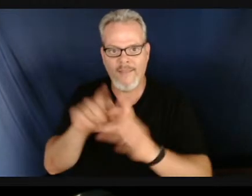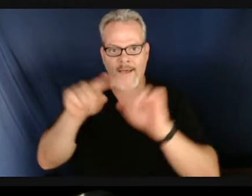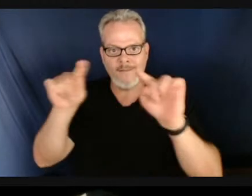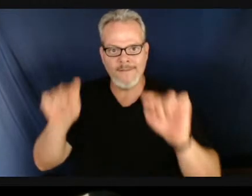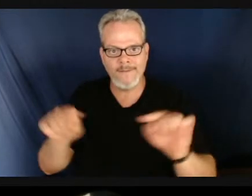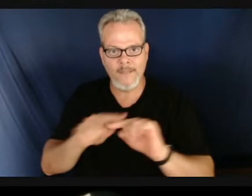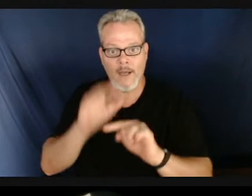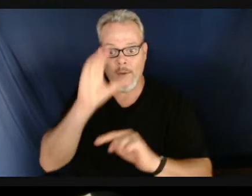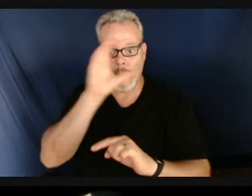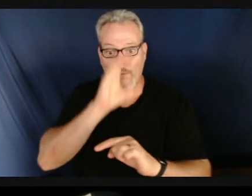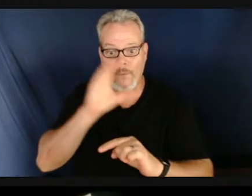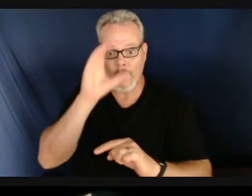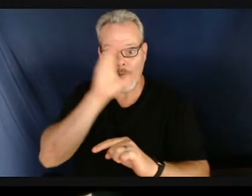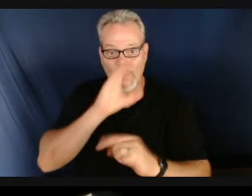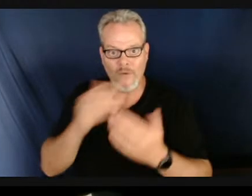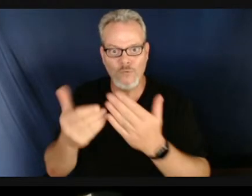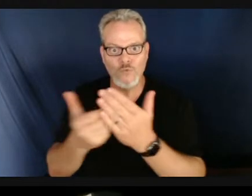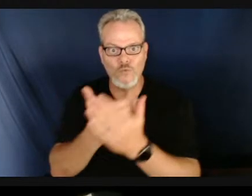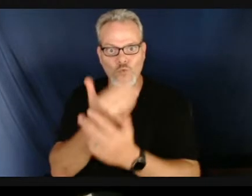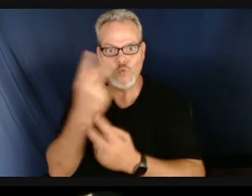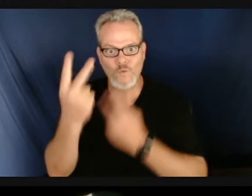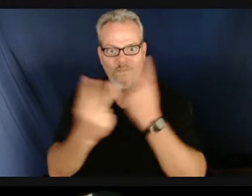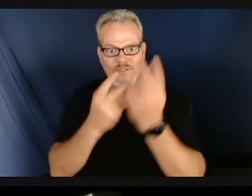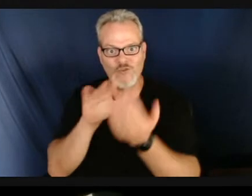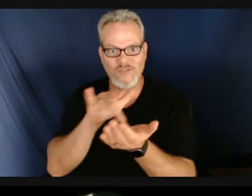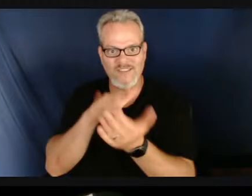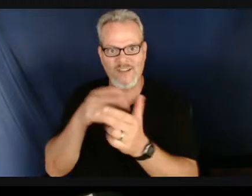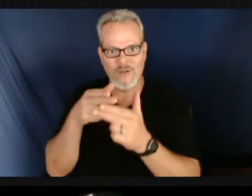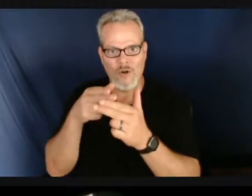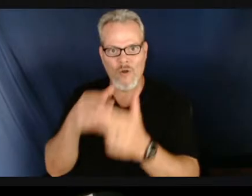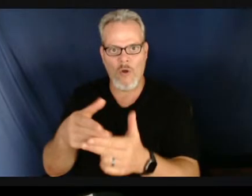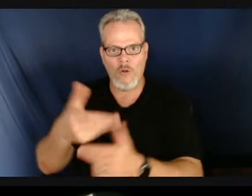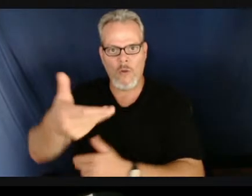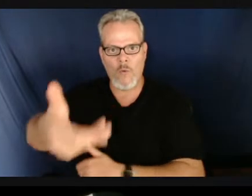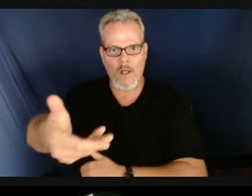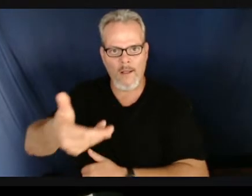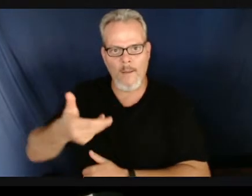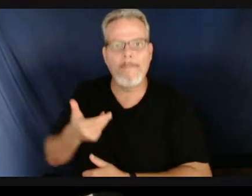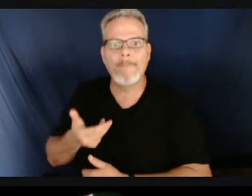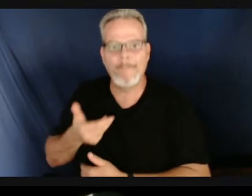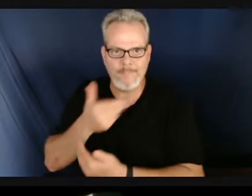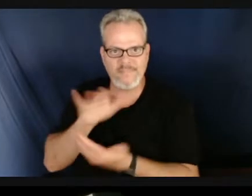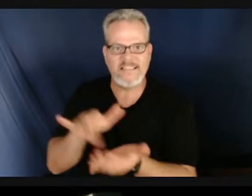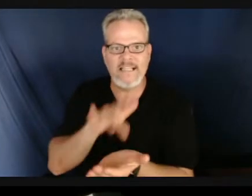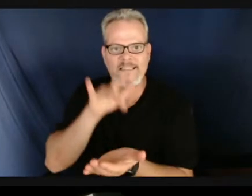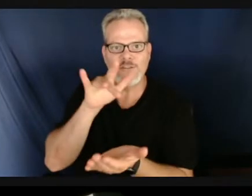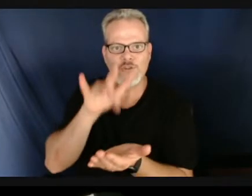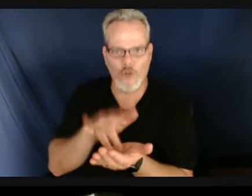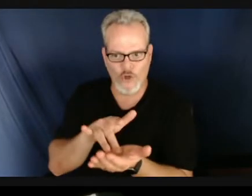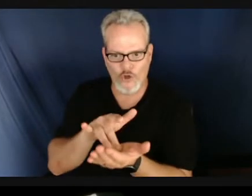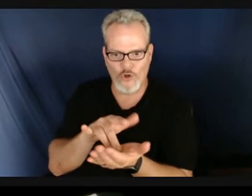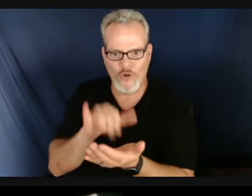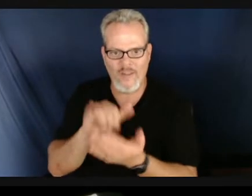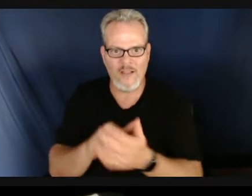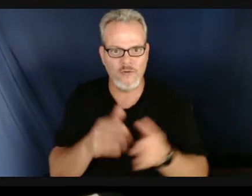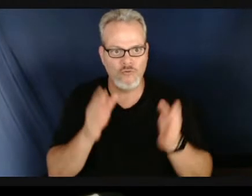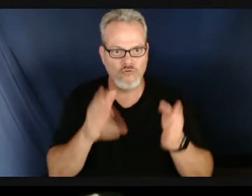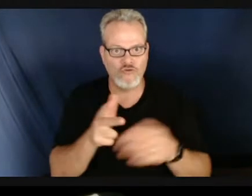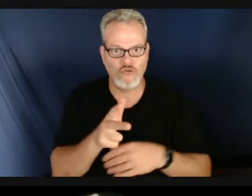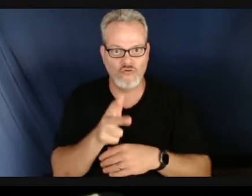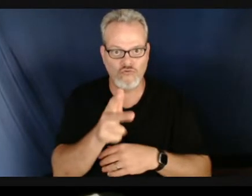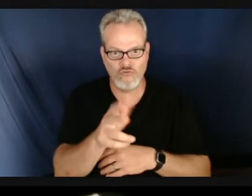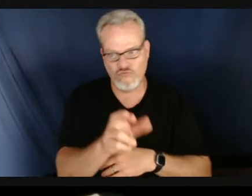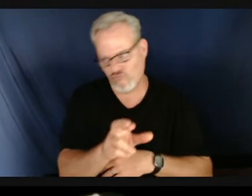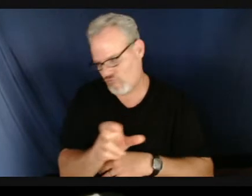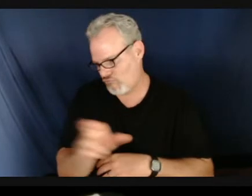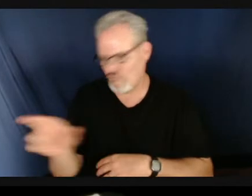the new visitor center, which is called the Kilauea Welcome Center. And it's going to be off on your right-hand side here at KMC